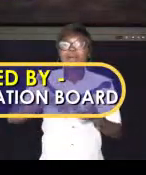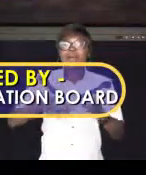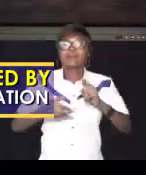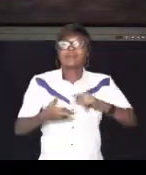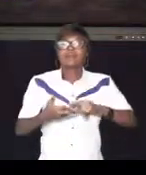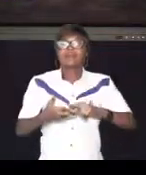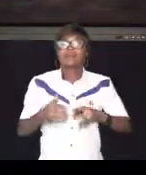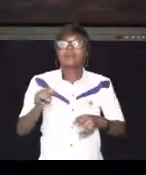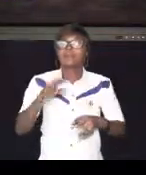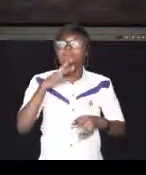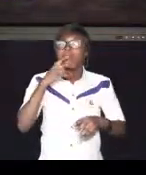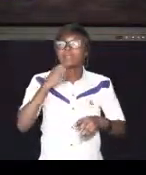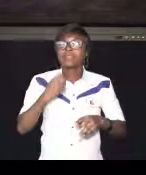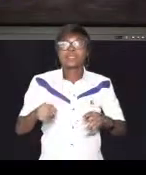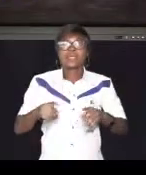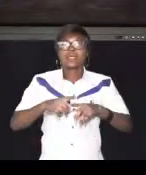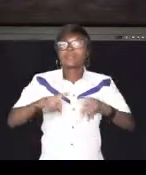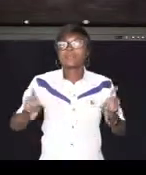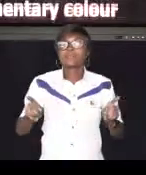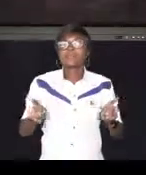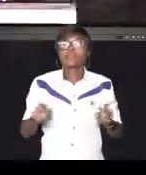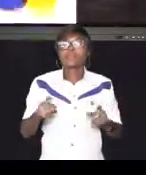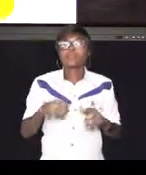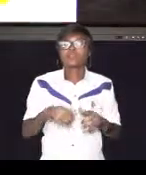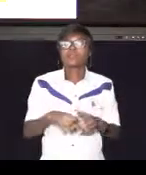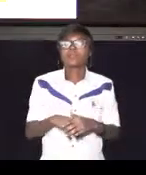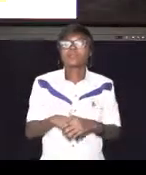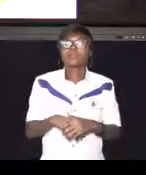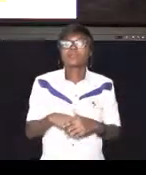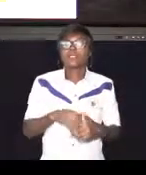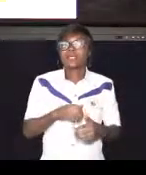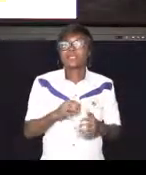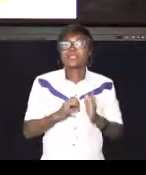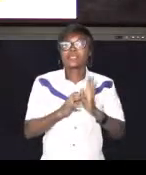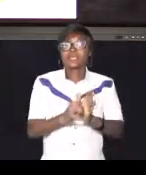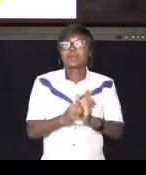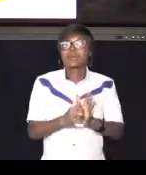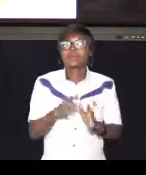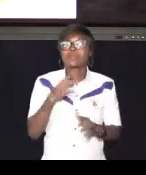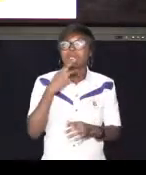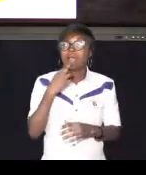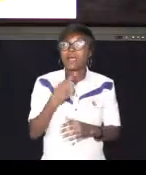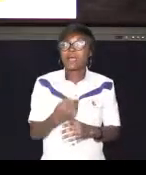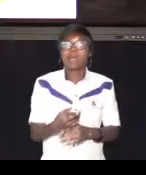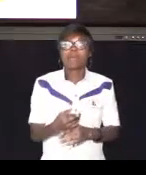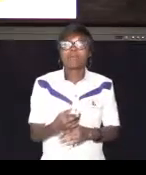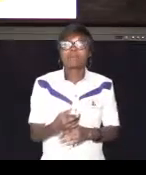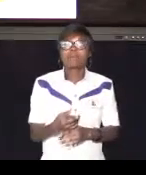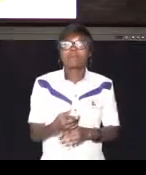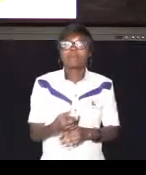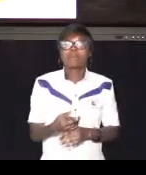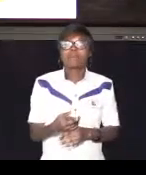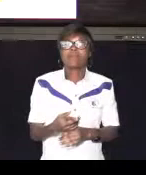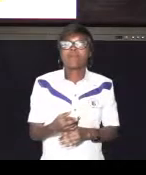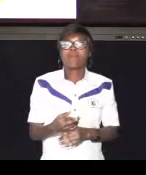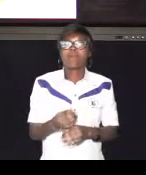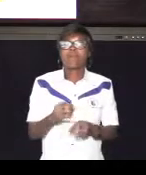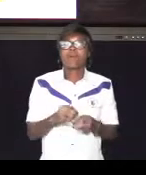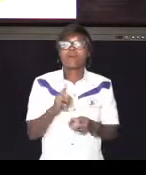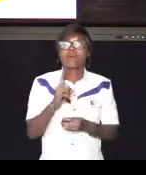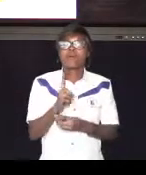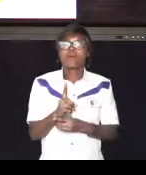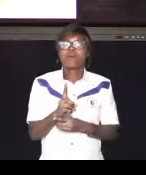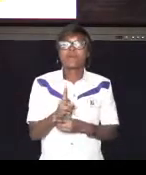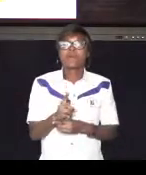a greater contrast to each other. Example of complementary colors, color combinations. What are